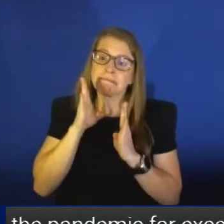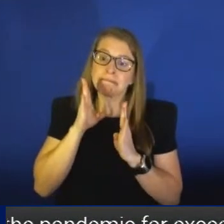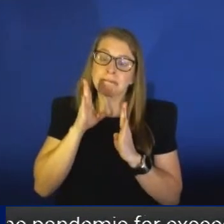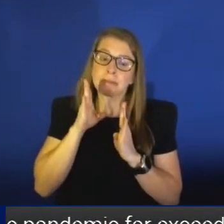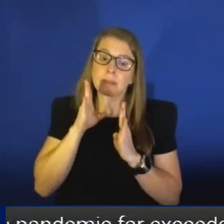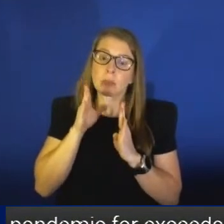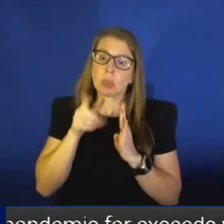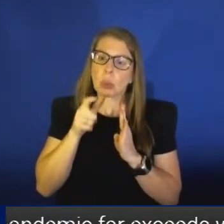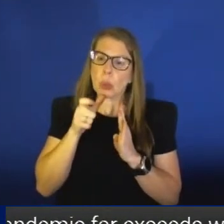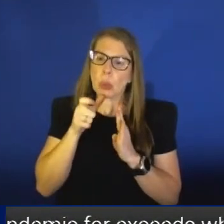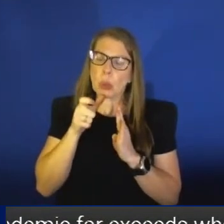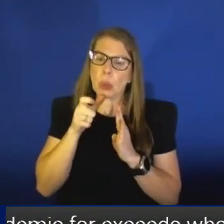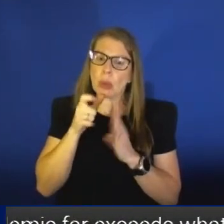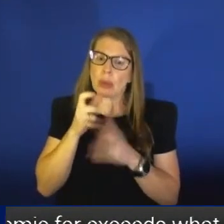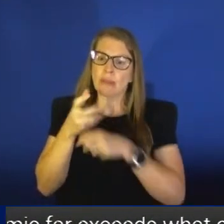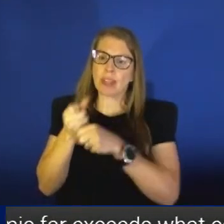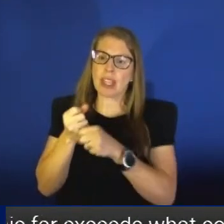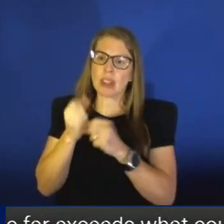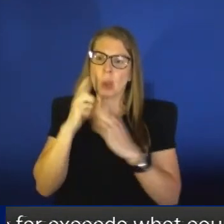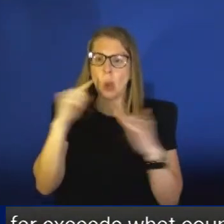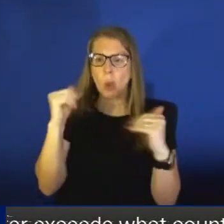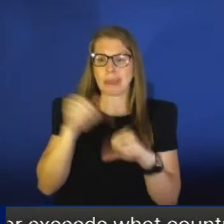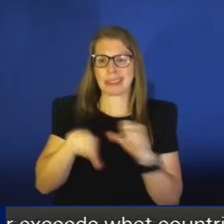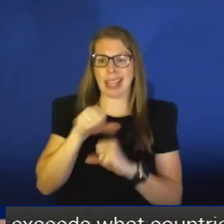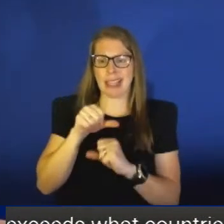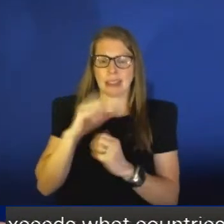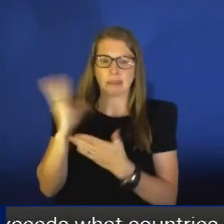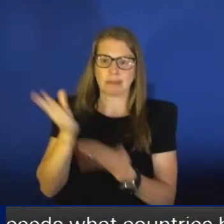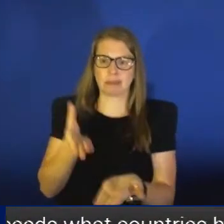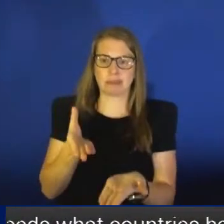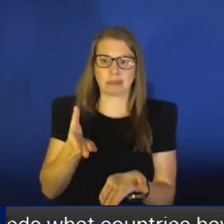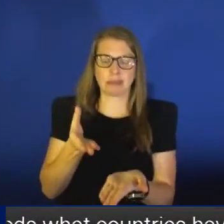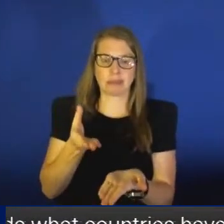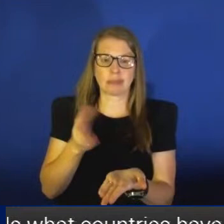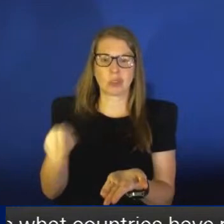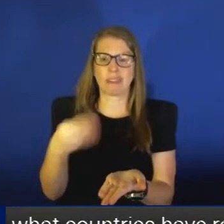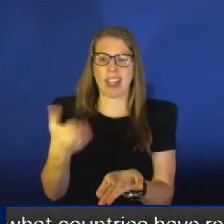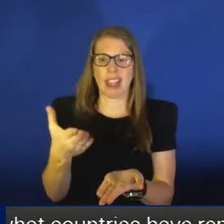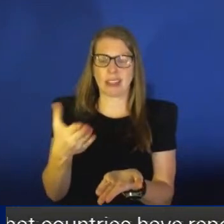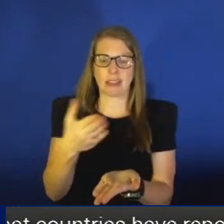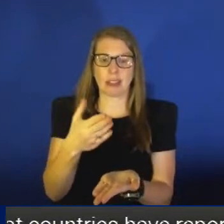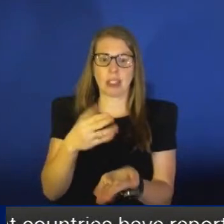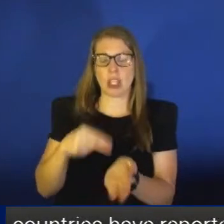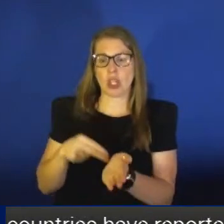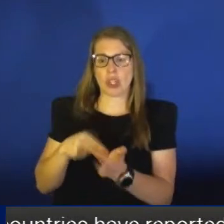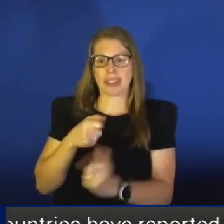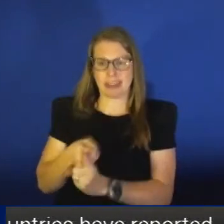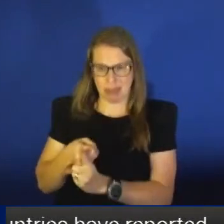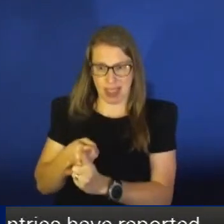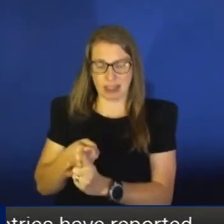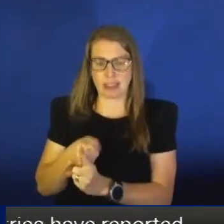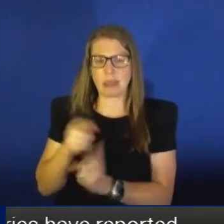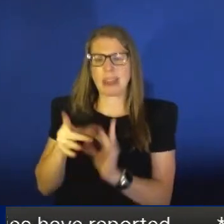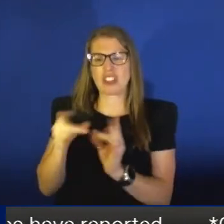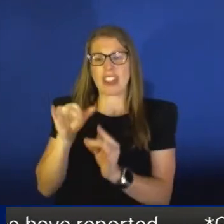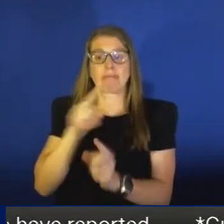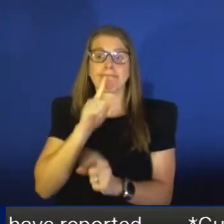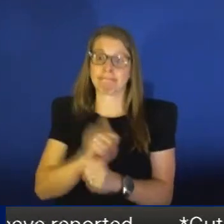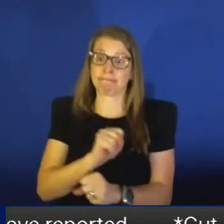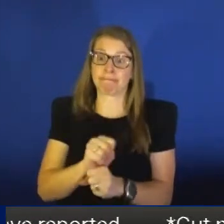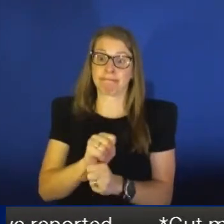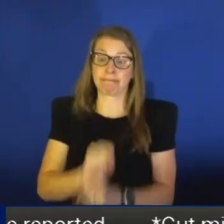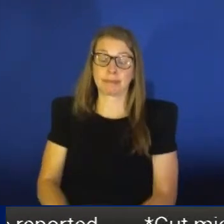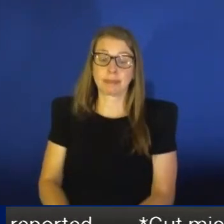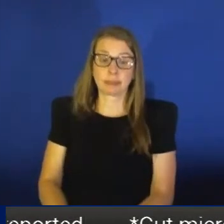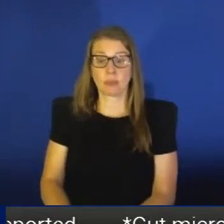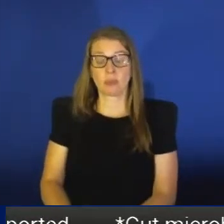the faith and hope and the science to the patient? You mentioned this earlier today about the impact of nursing. I think it's really true. And I think that